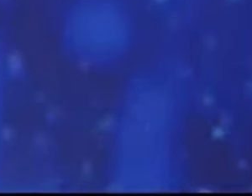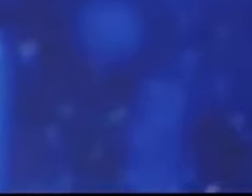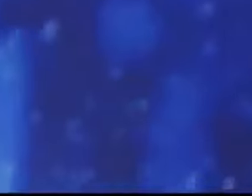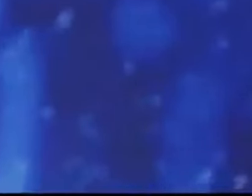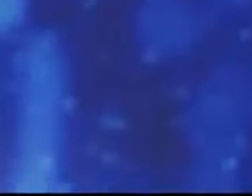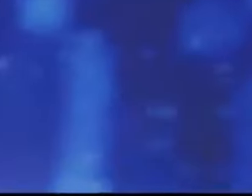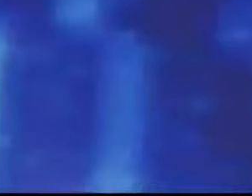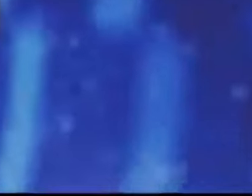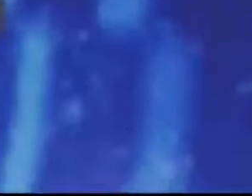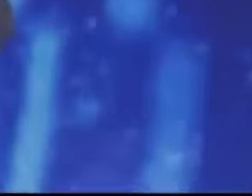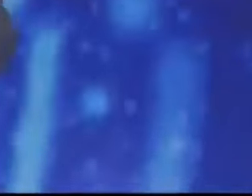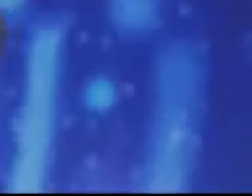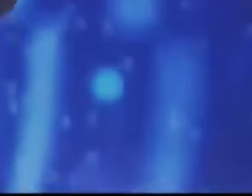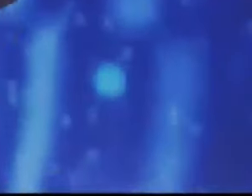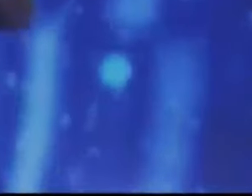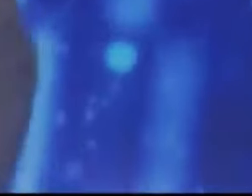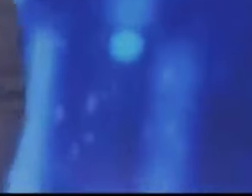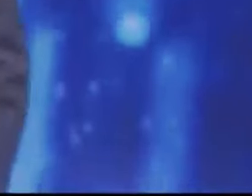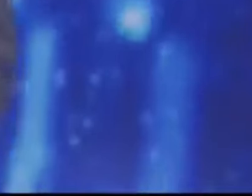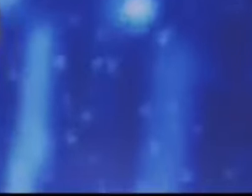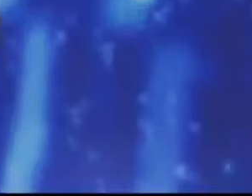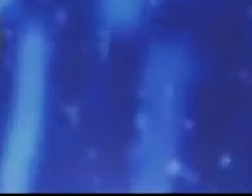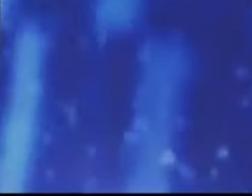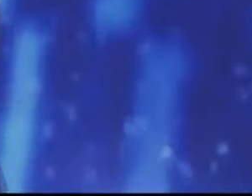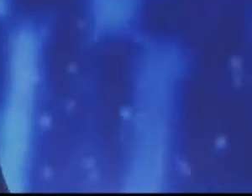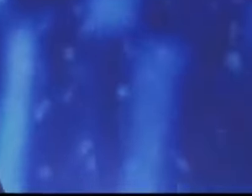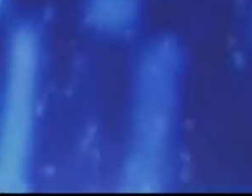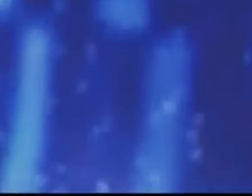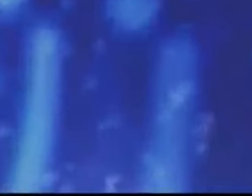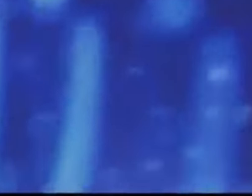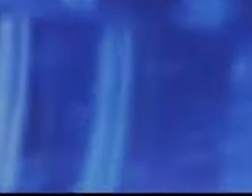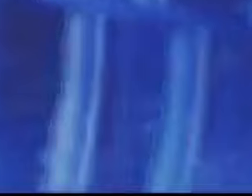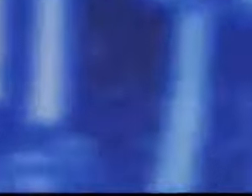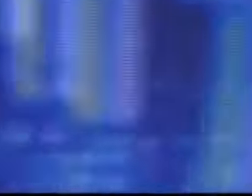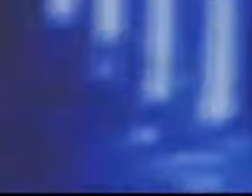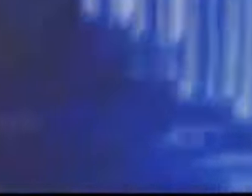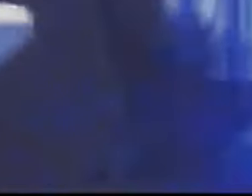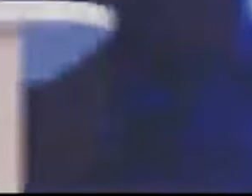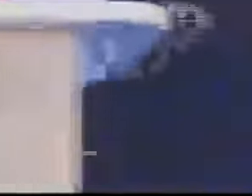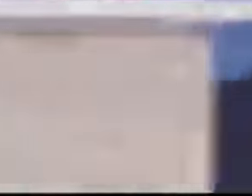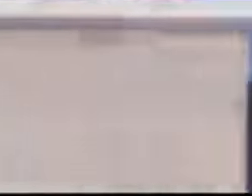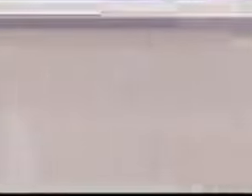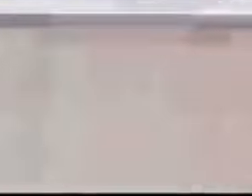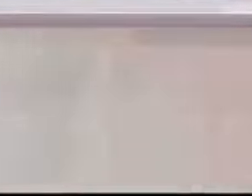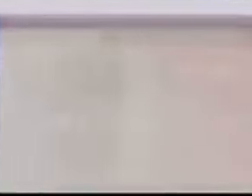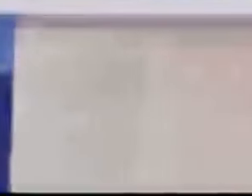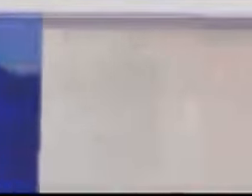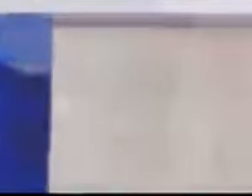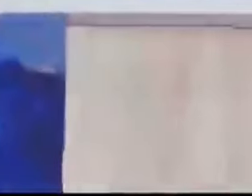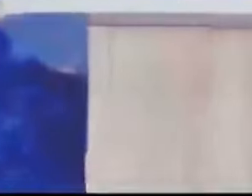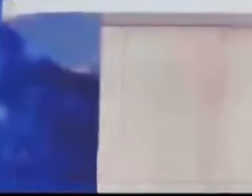fiery furnace, and he will deliver us out of thine hand, O